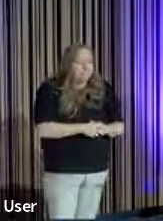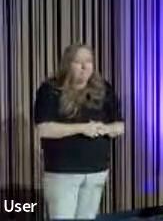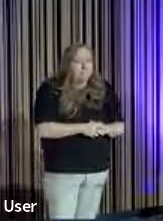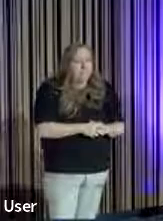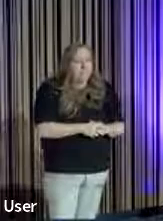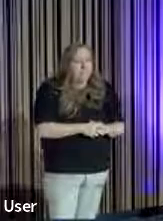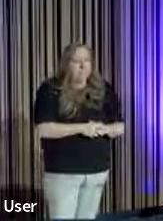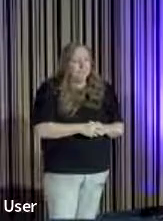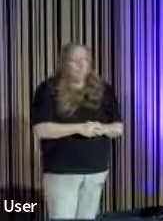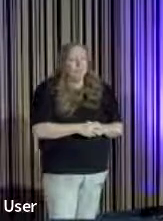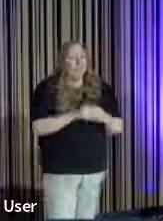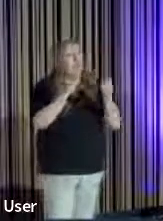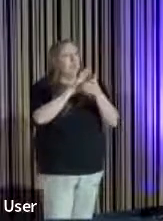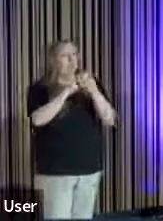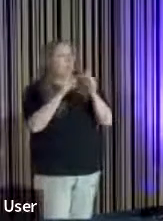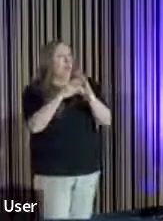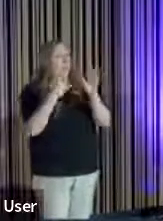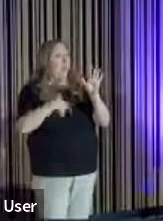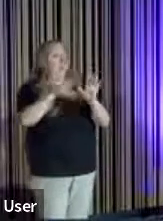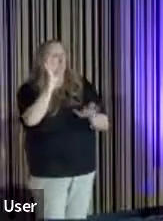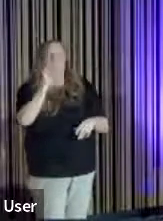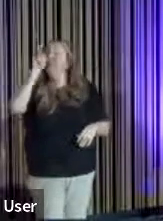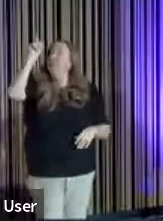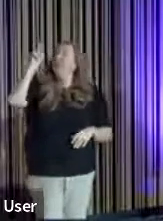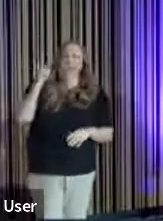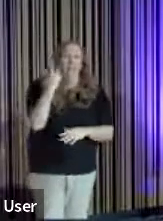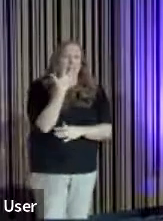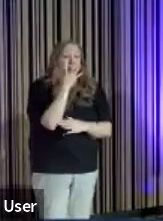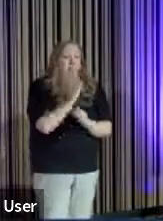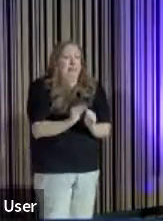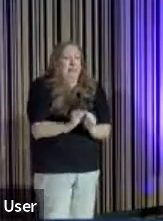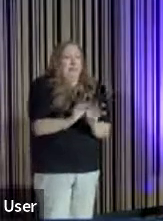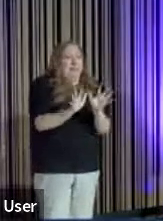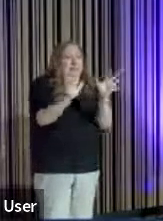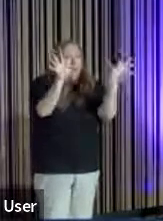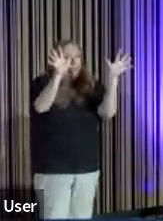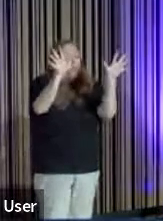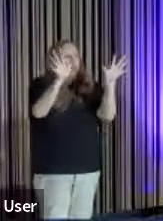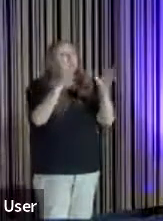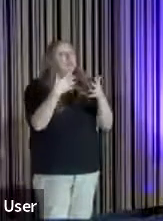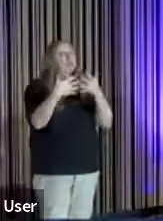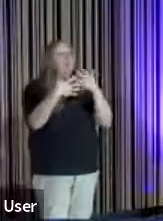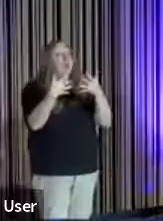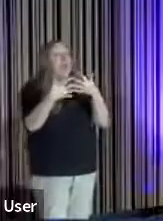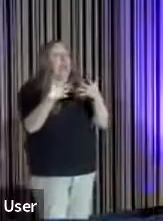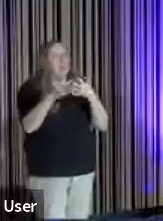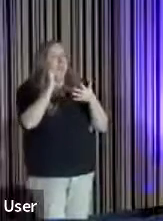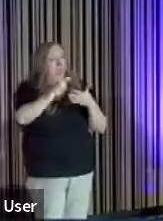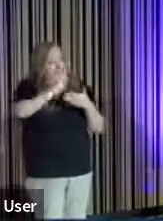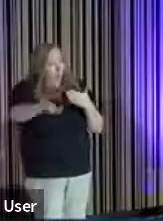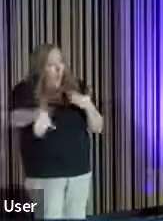this tree. And this tree shows you in gray all known RNA viruses.